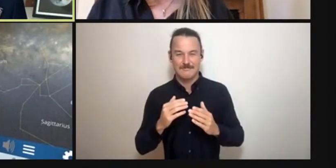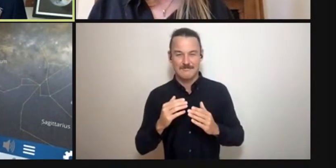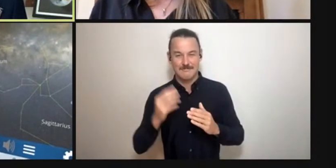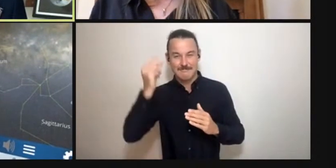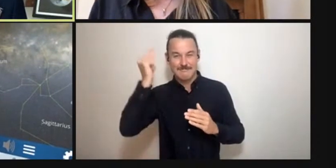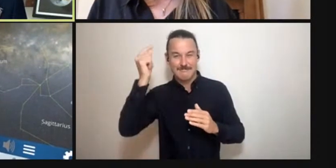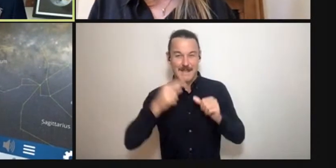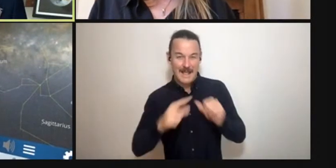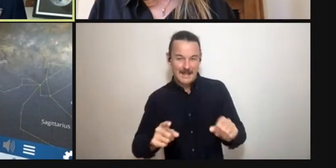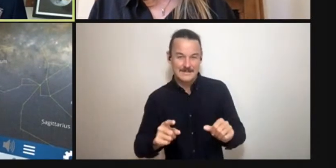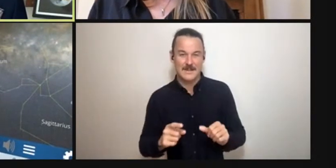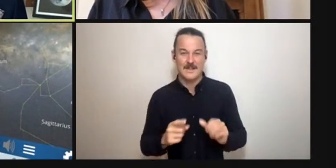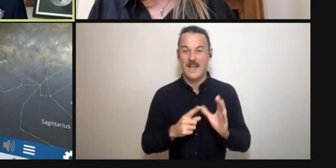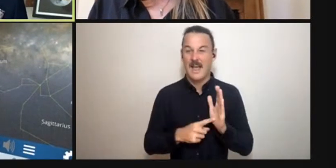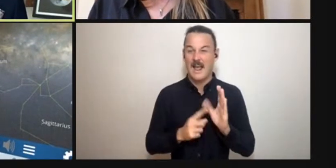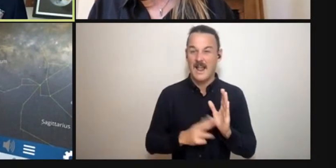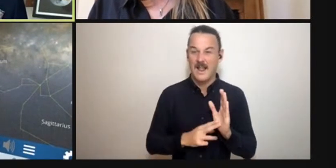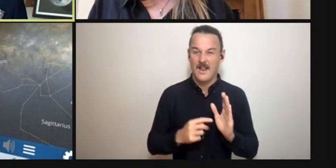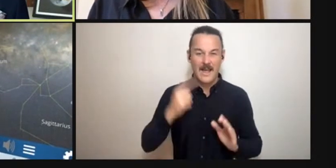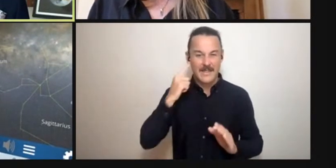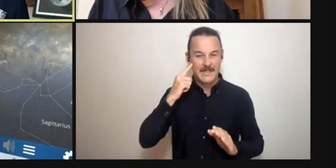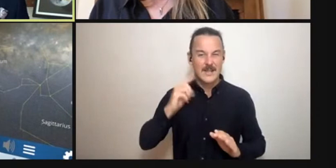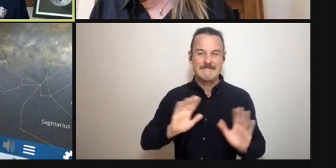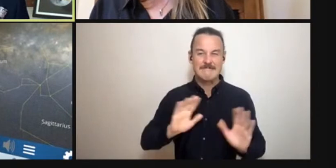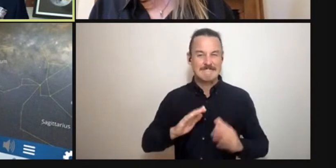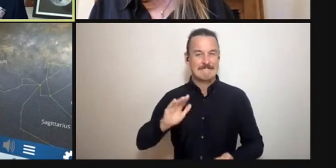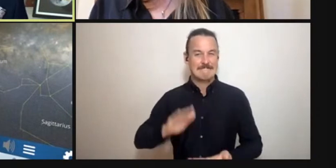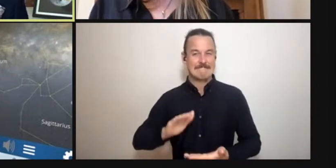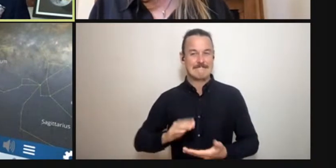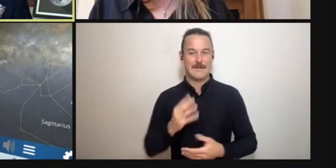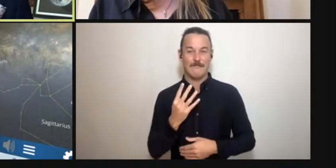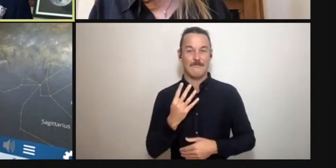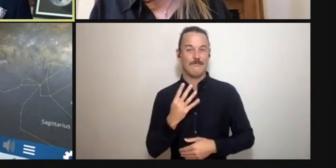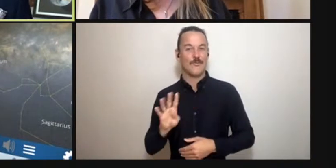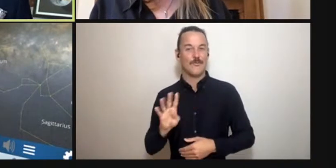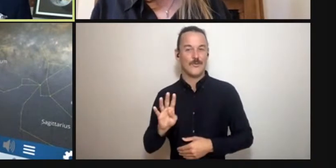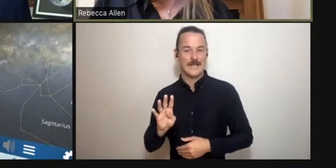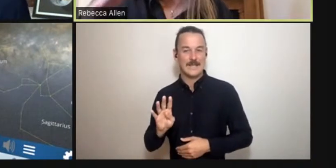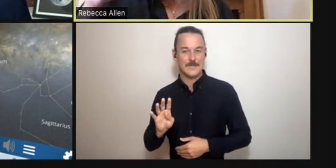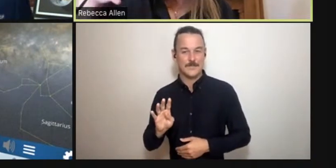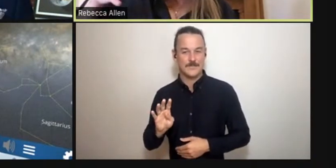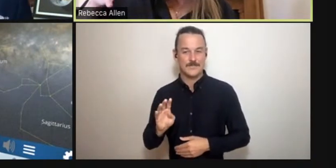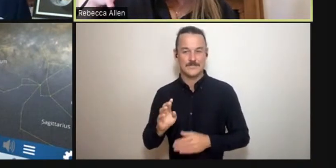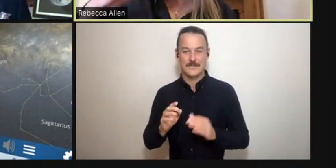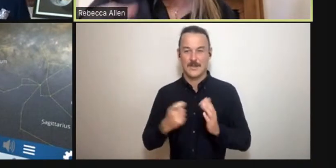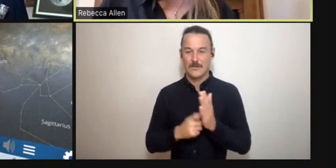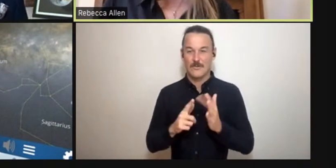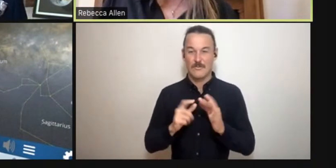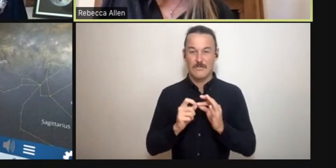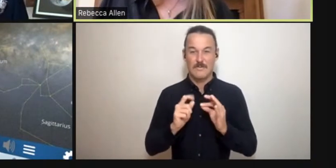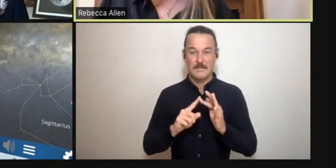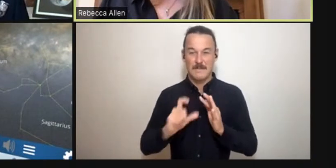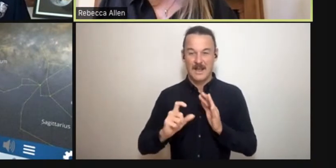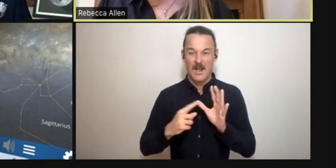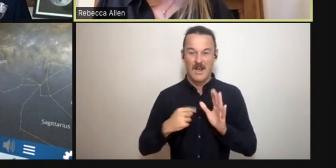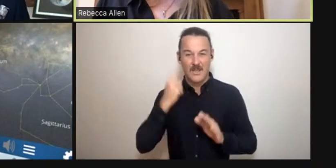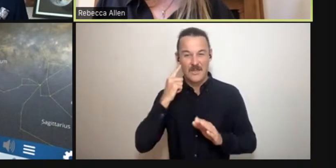and go somewhere closer to 40, but that's just me trying to cover my bases. I was gonna say I want to say 70.